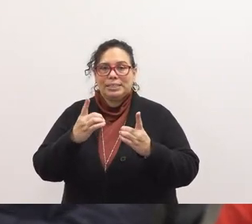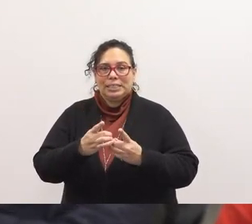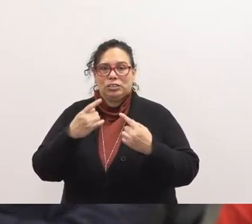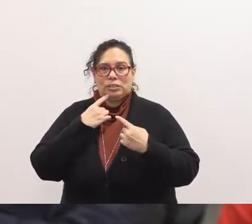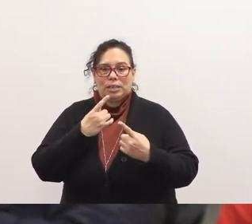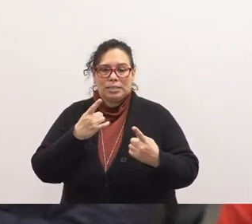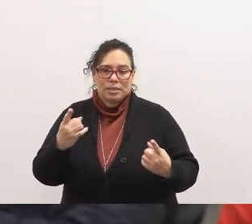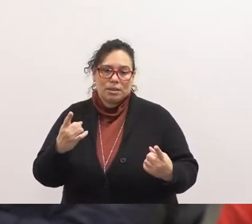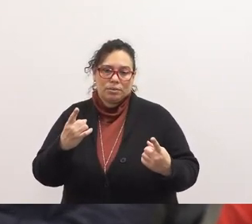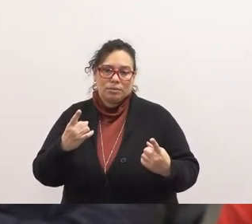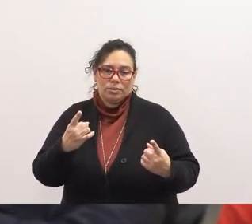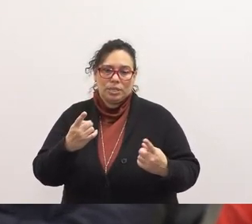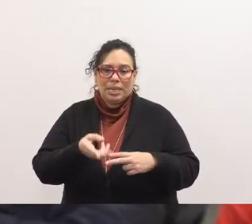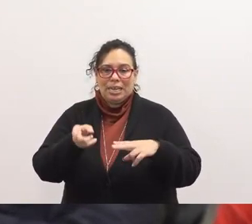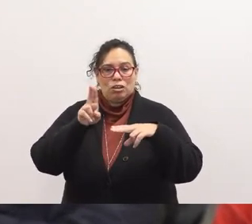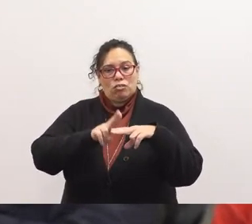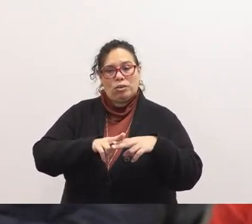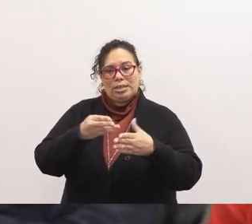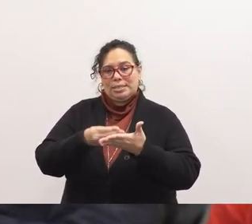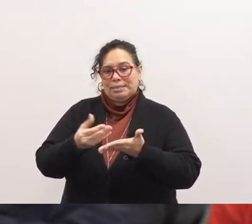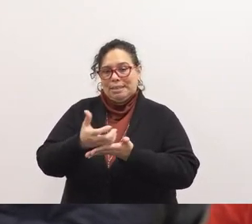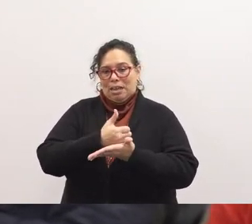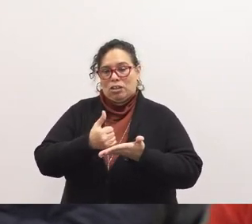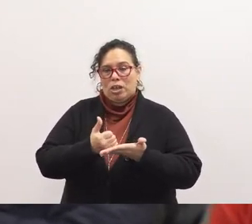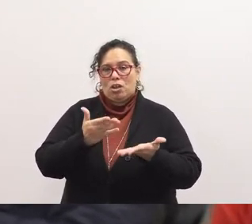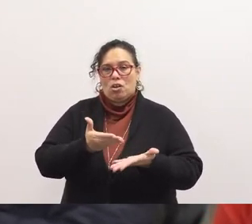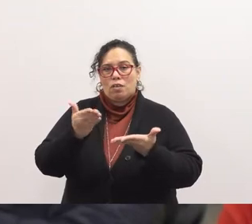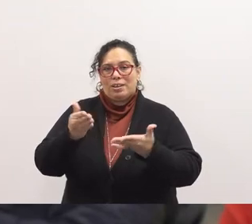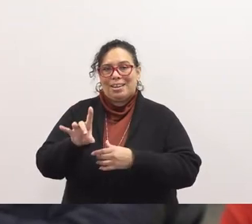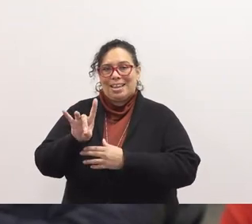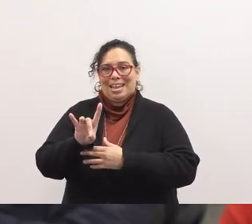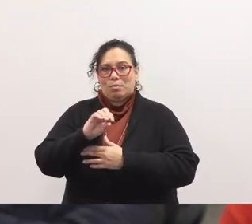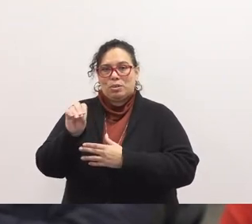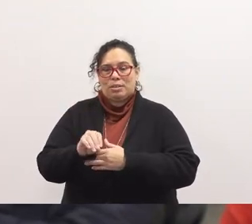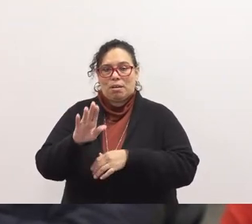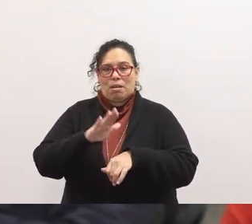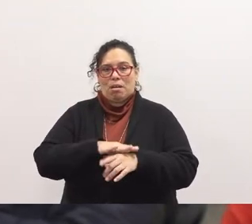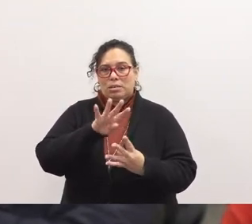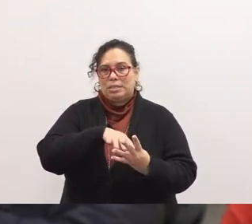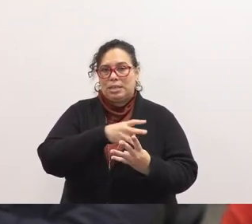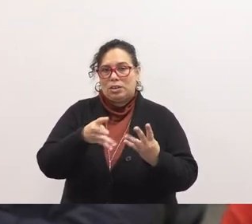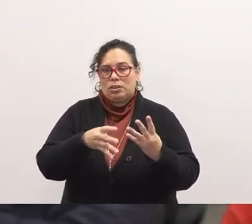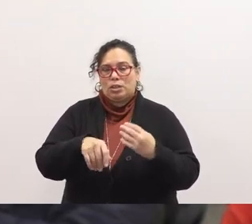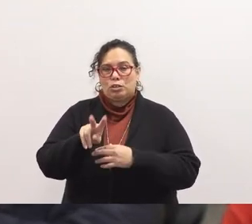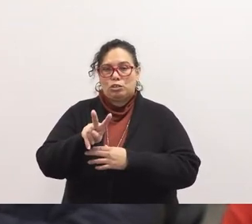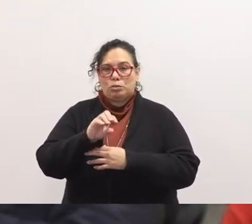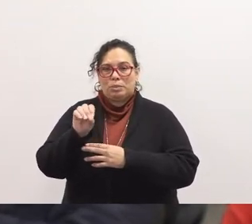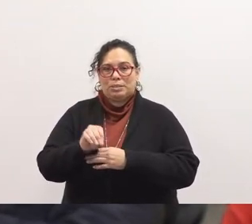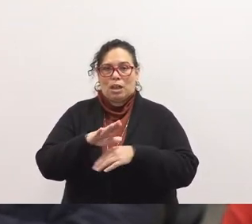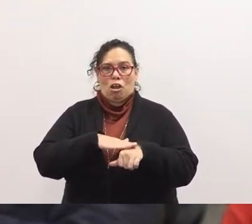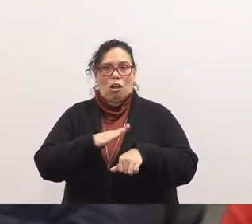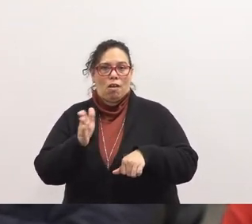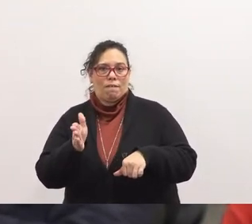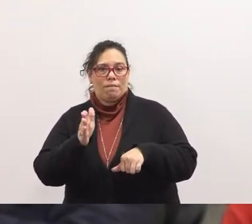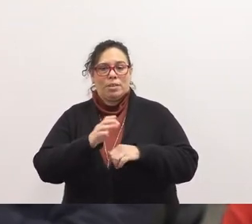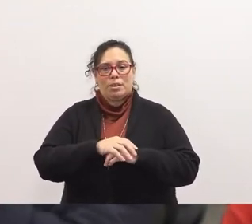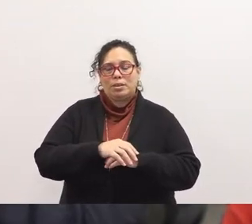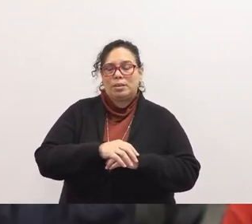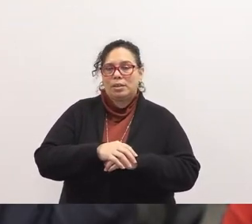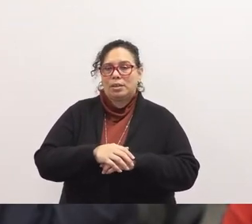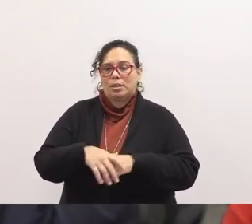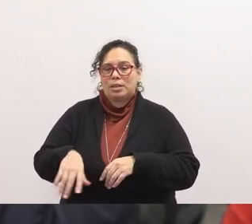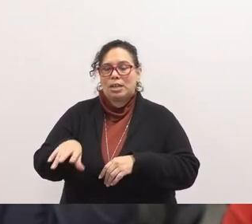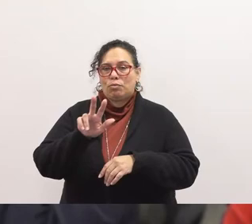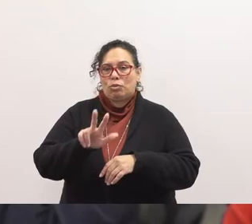announced that it had increased its salary offer from 8% on schedule and 2% off to 8% on schedule